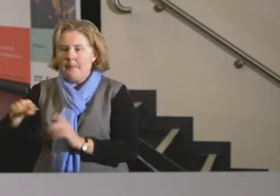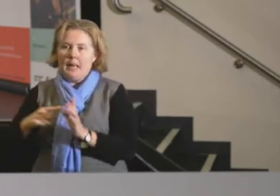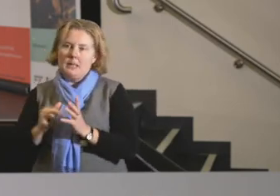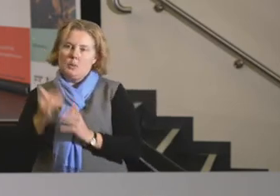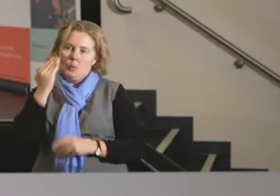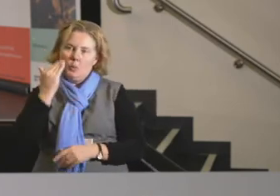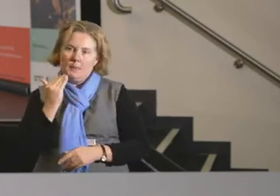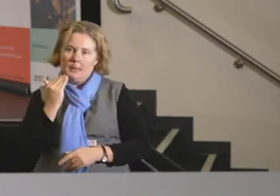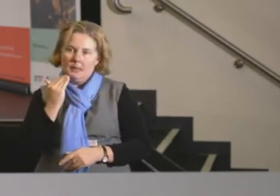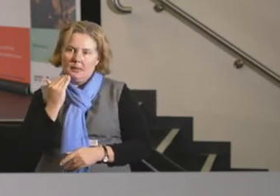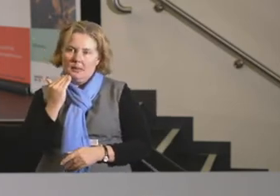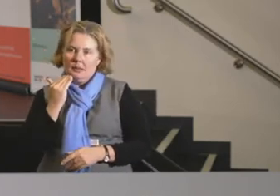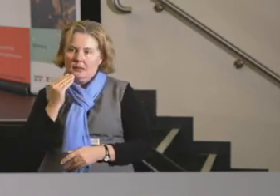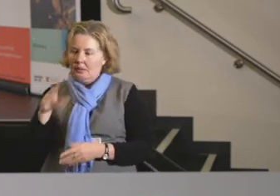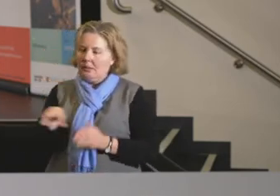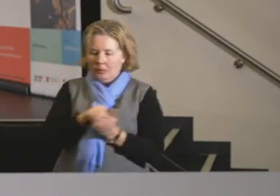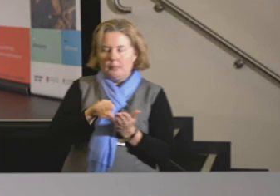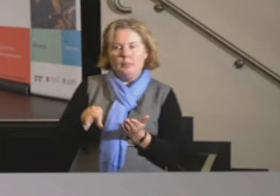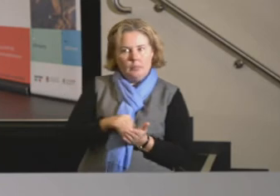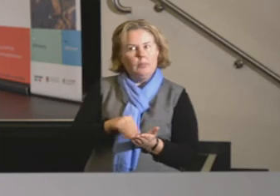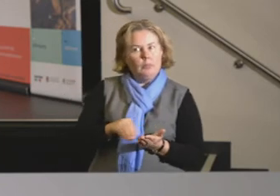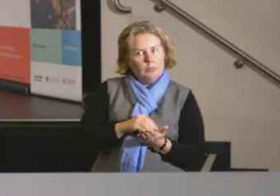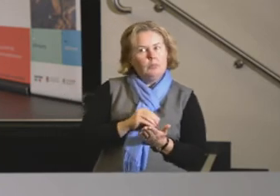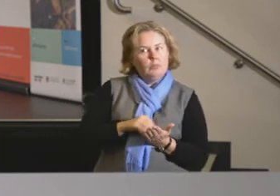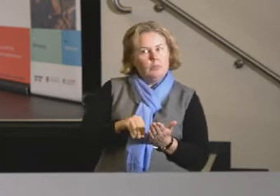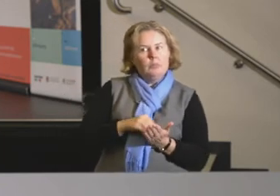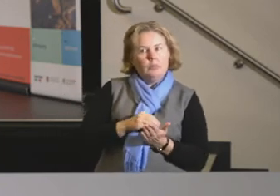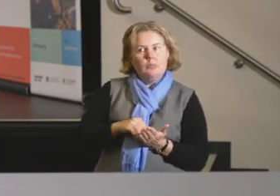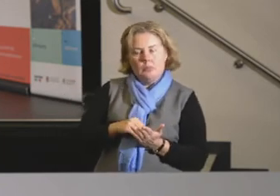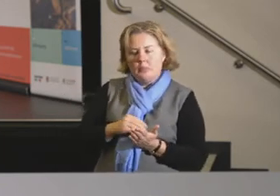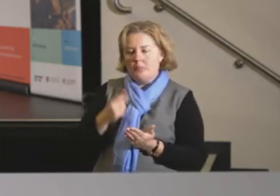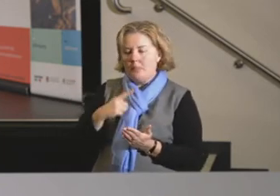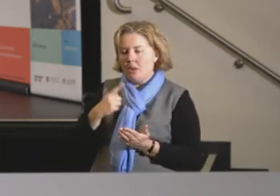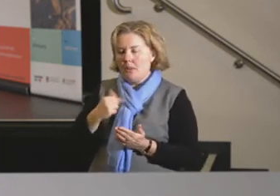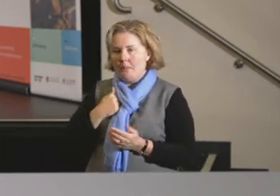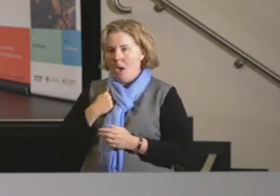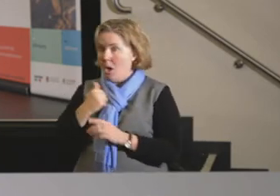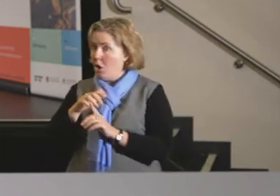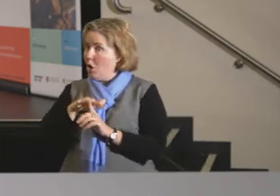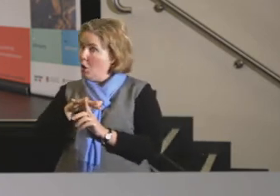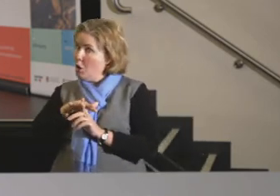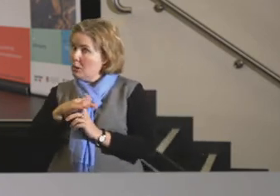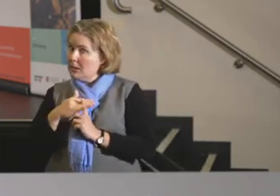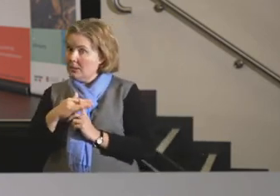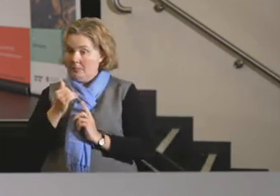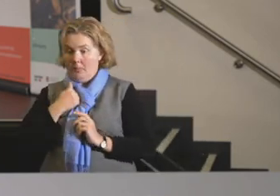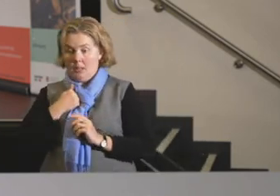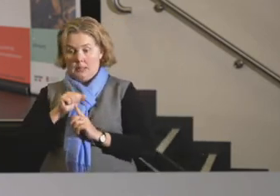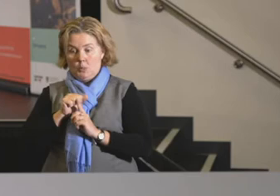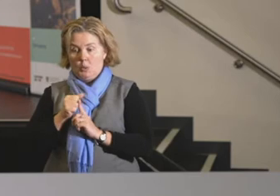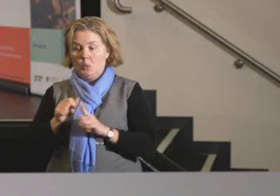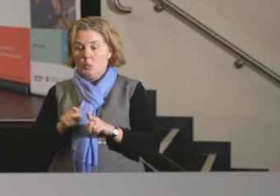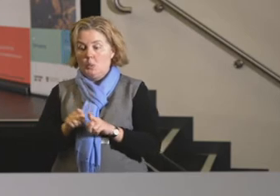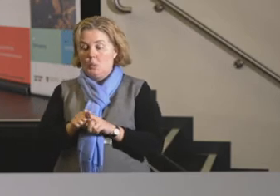And I wanted to reflect on that because, for instance, in my context as well too, talking